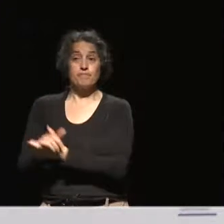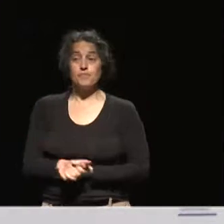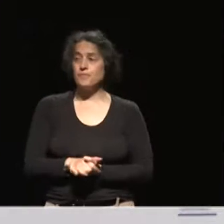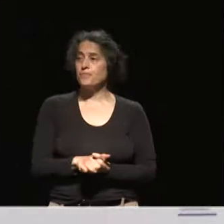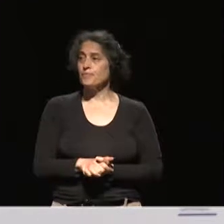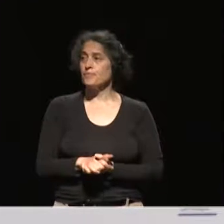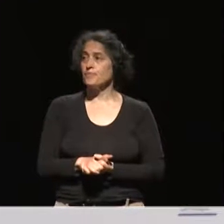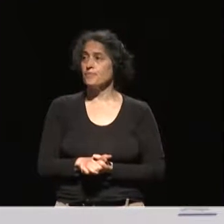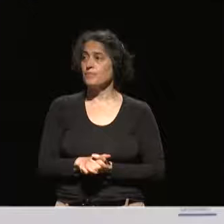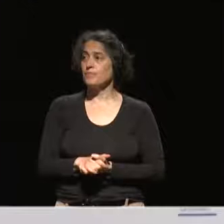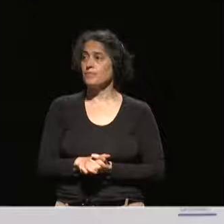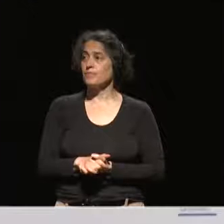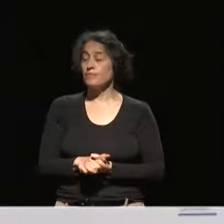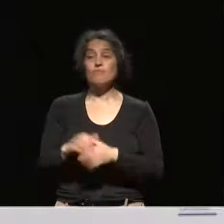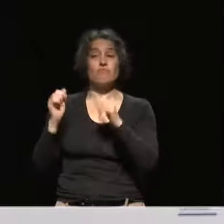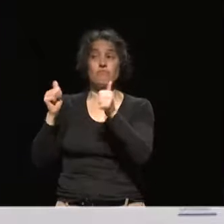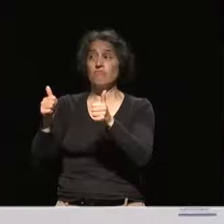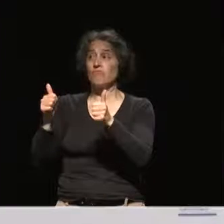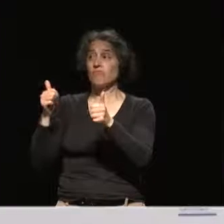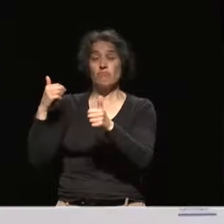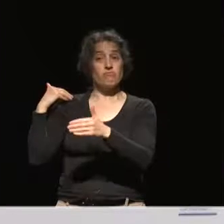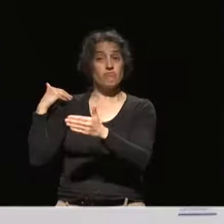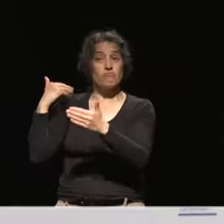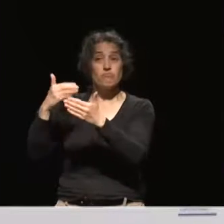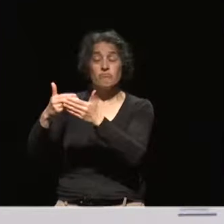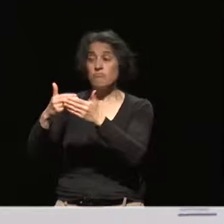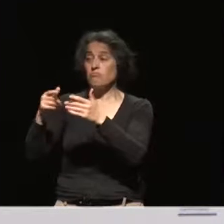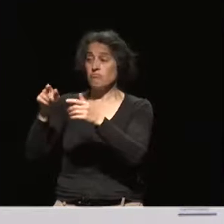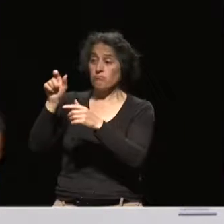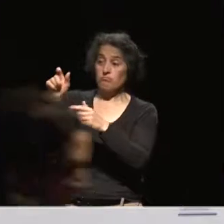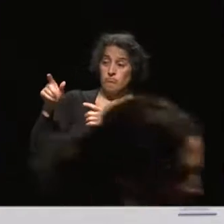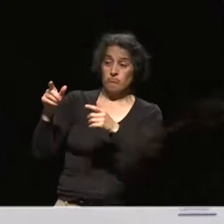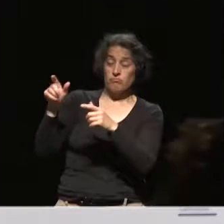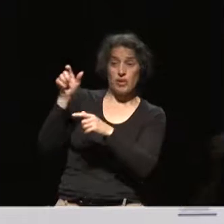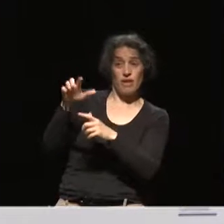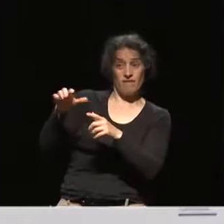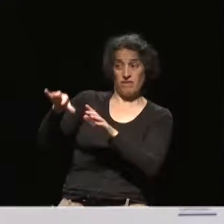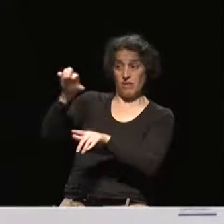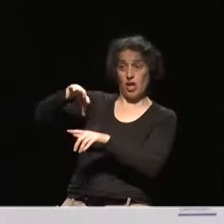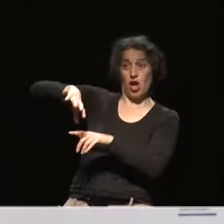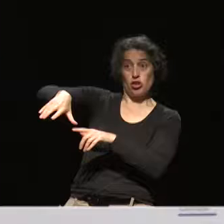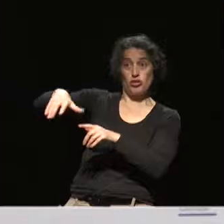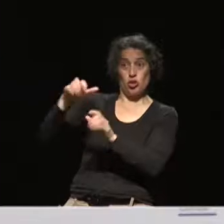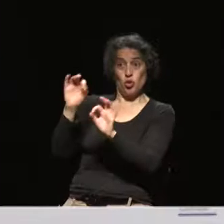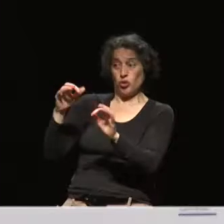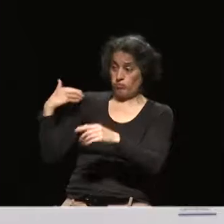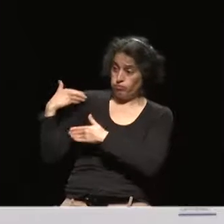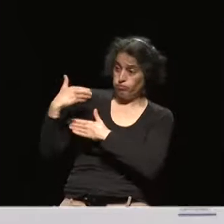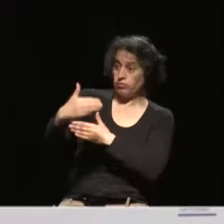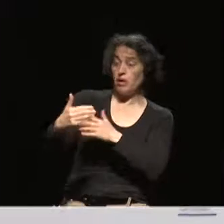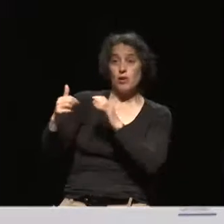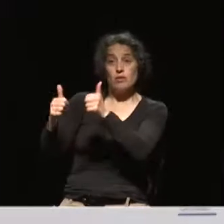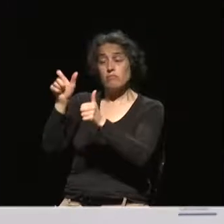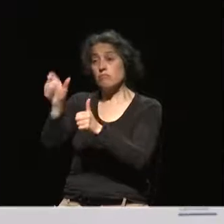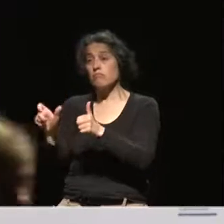it allows the country to emancipate itself, but it will be more successful to contribute to healthy development in those